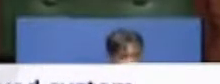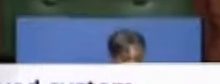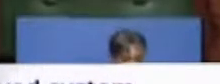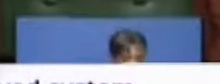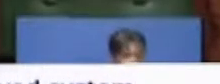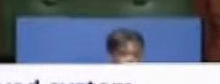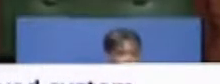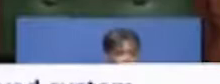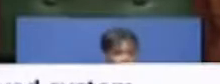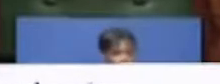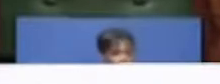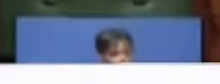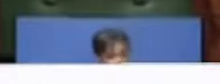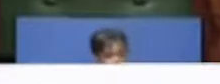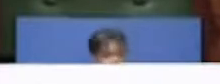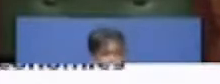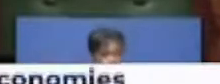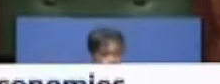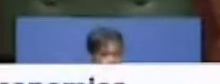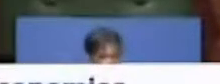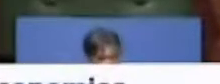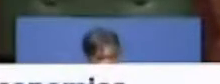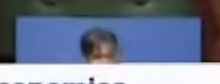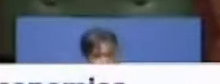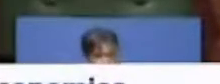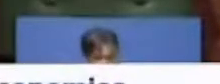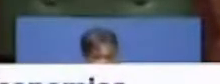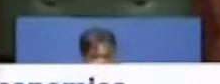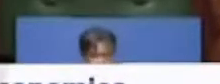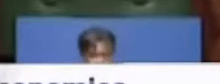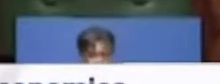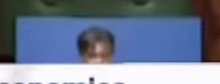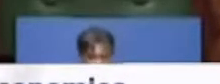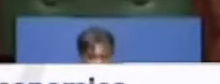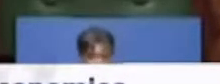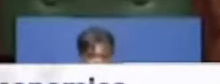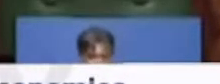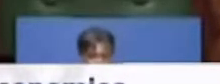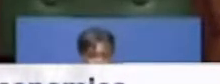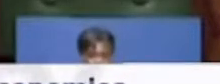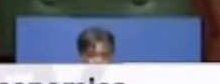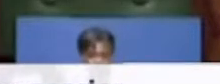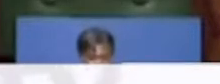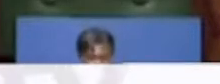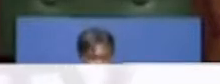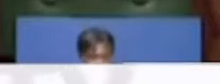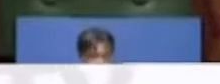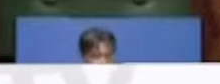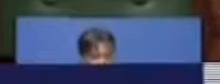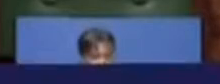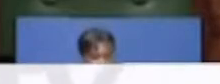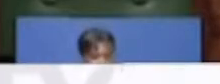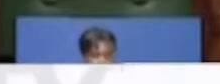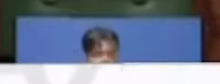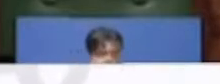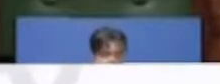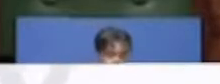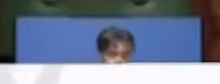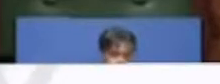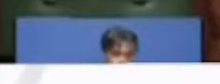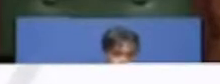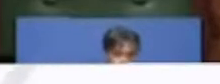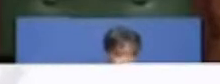2007, 2013, and 2017, and only in 2002, when,